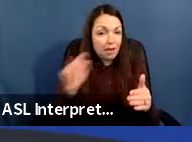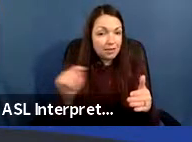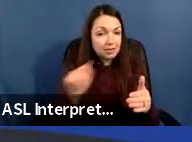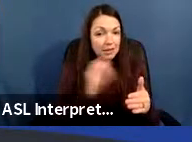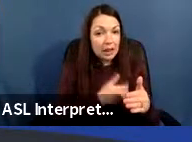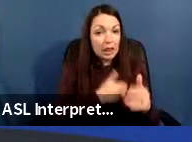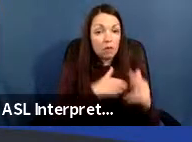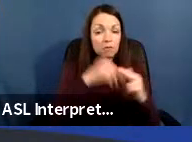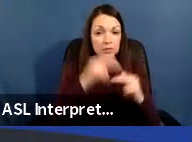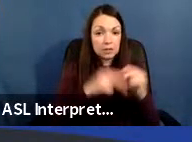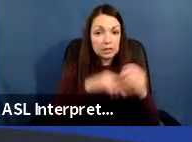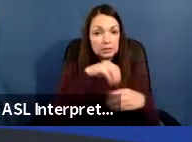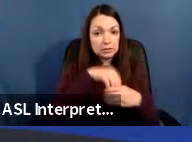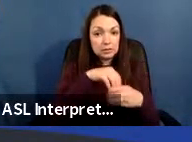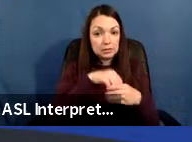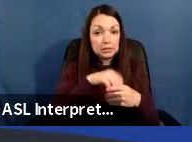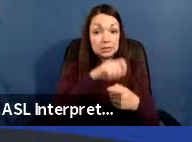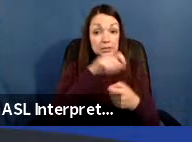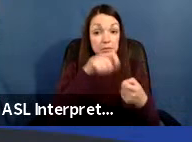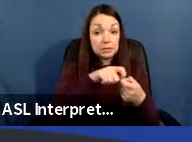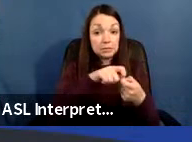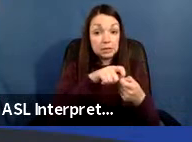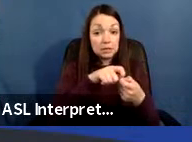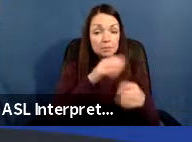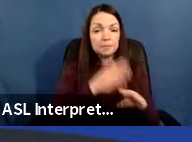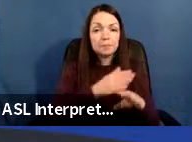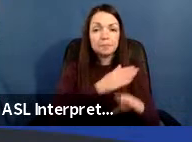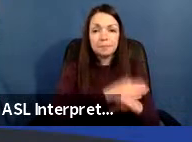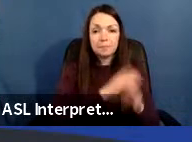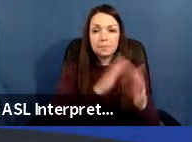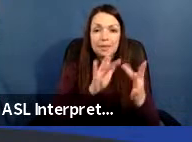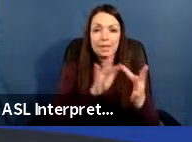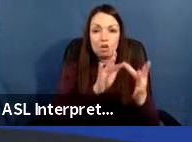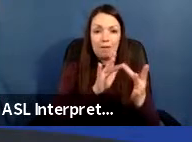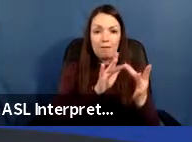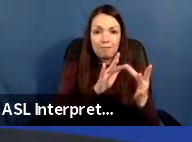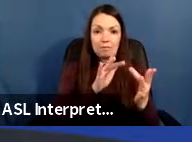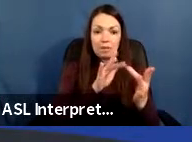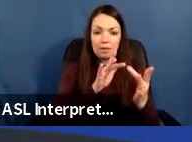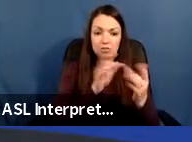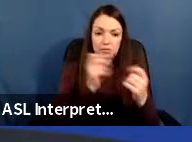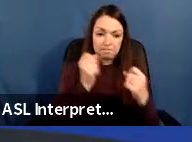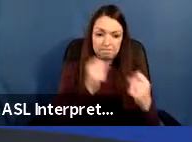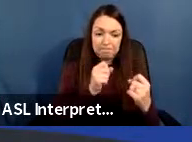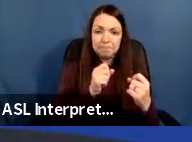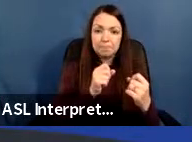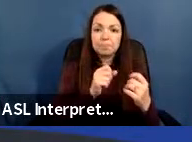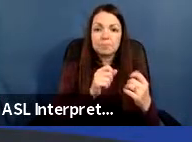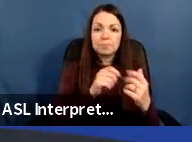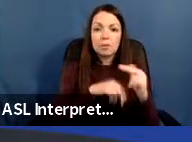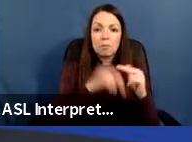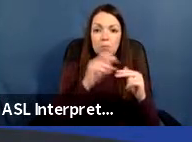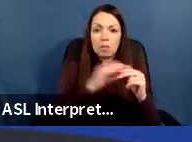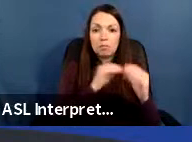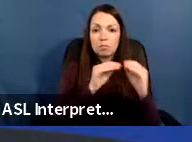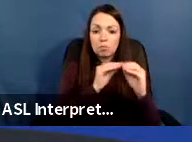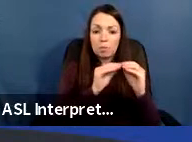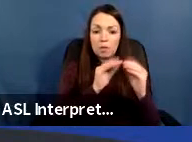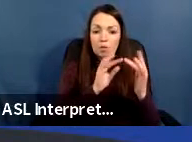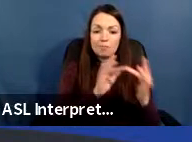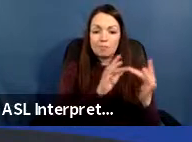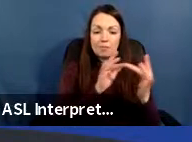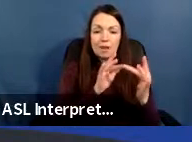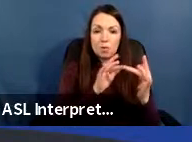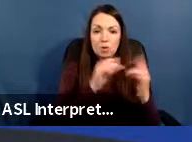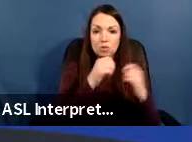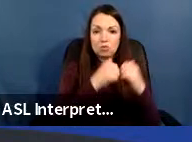our facilities, specifically to improve internet connectivity by building and repairing network infrastructure